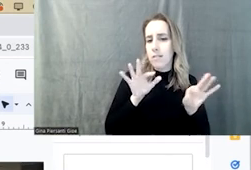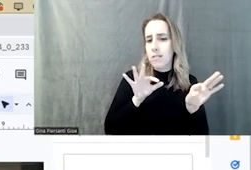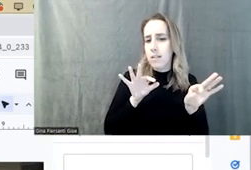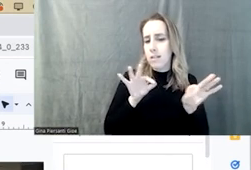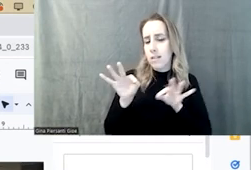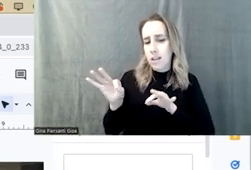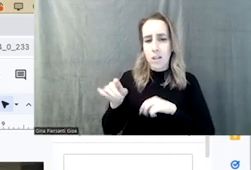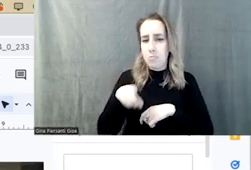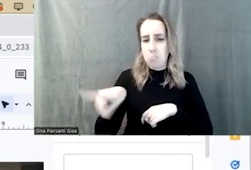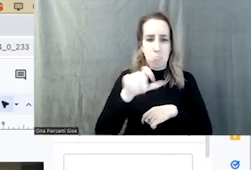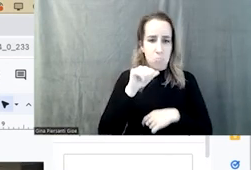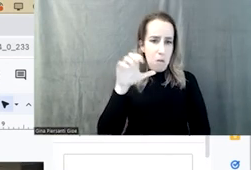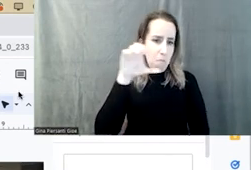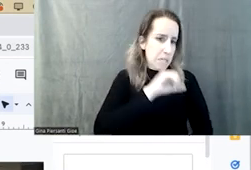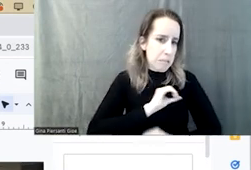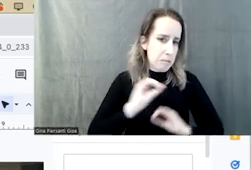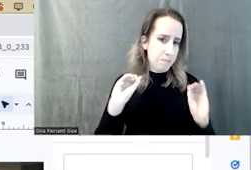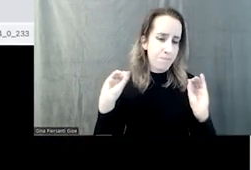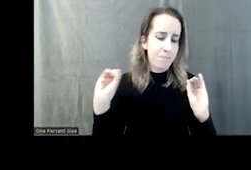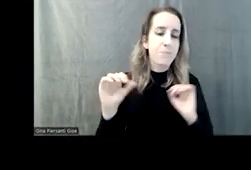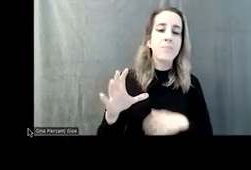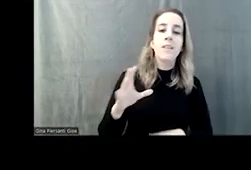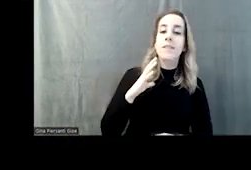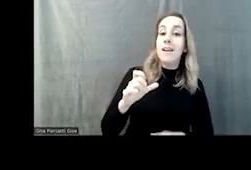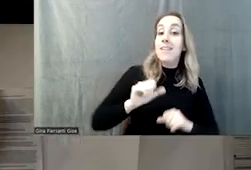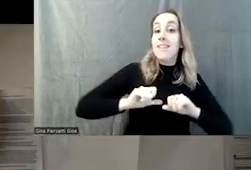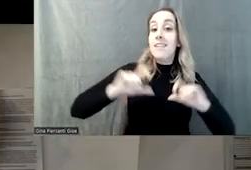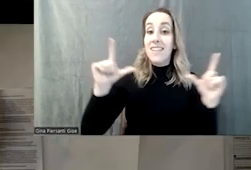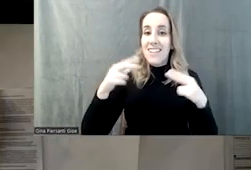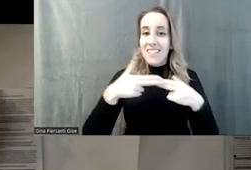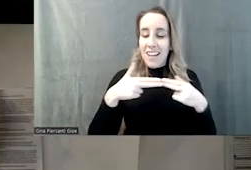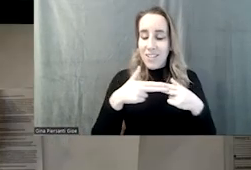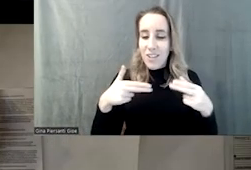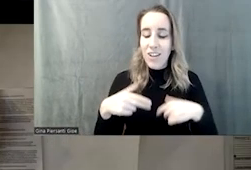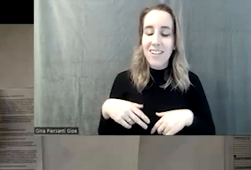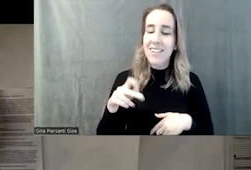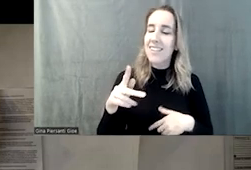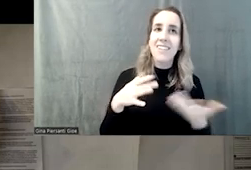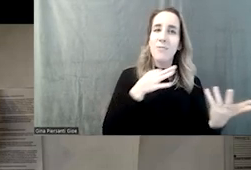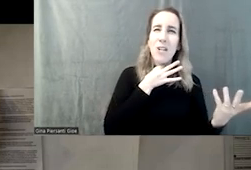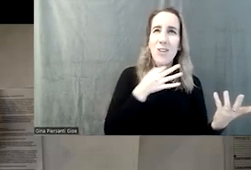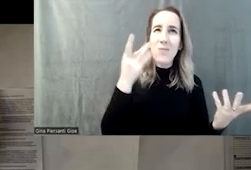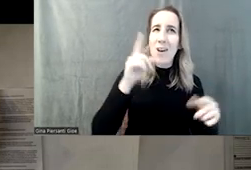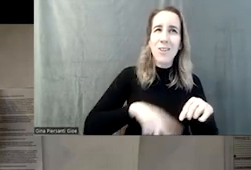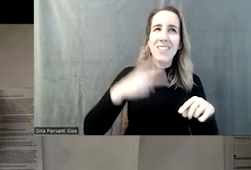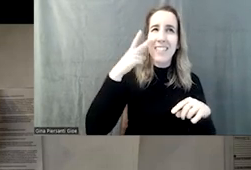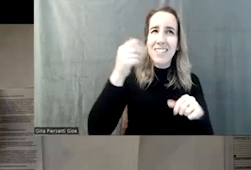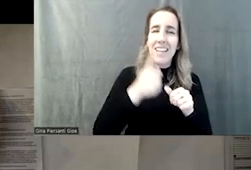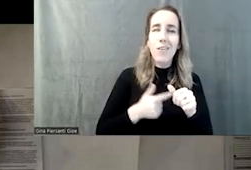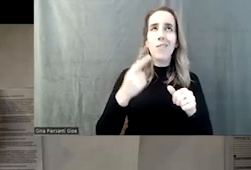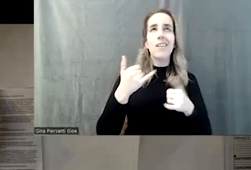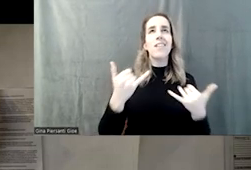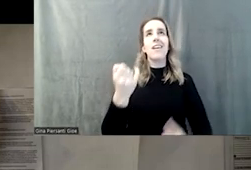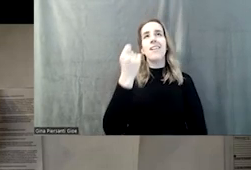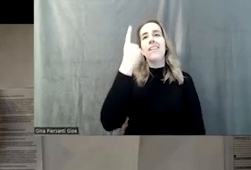Okay, let's go to slideshow. Okay, I was wondering why I couldn't see everyone. This makes so much